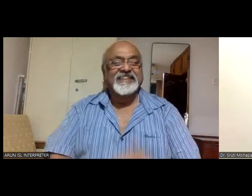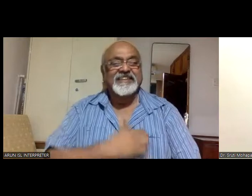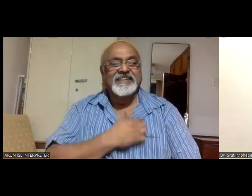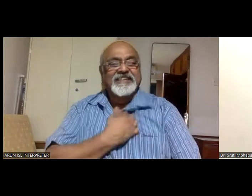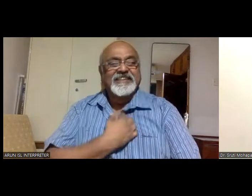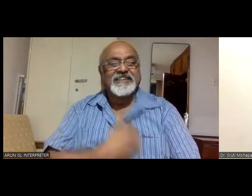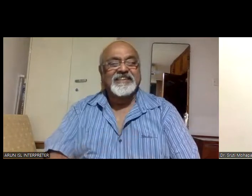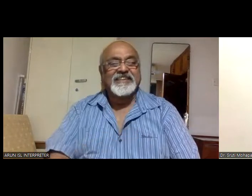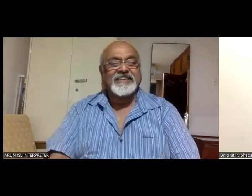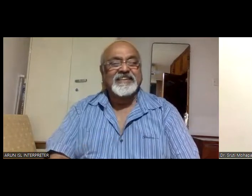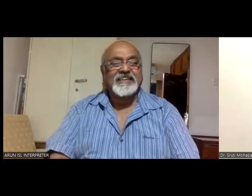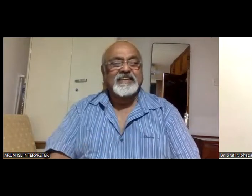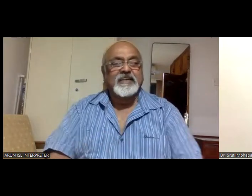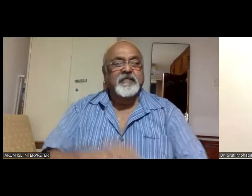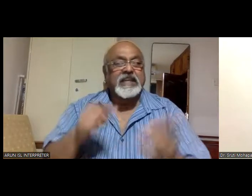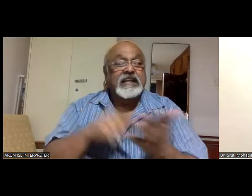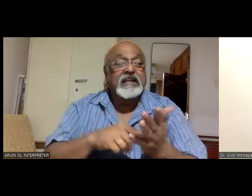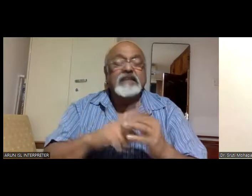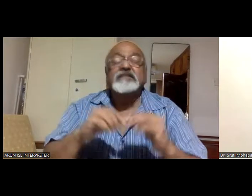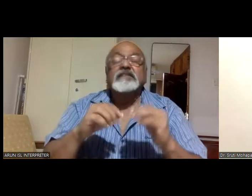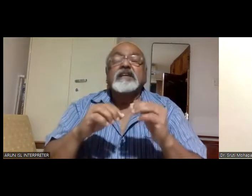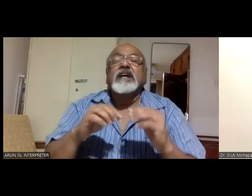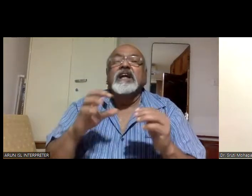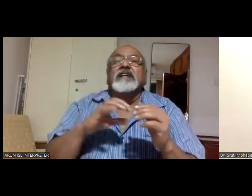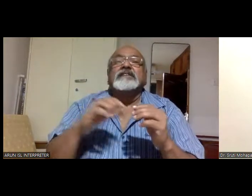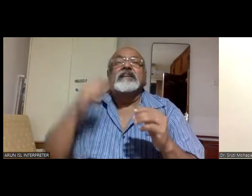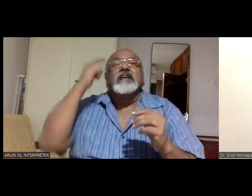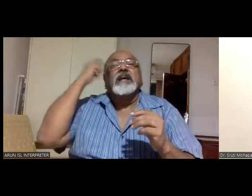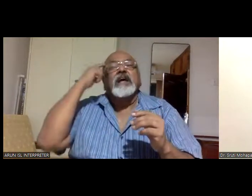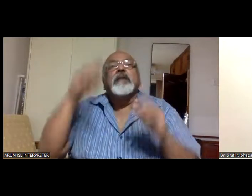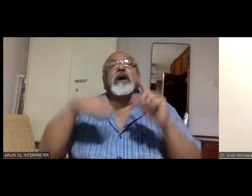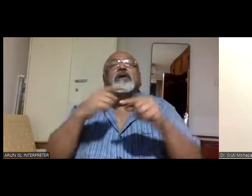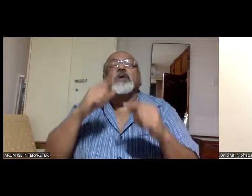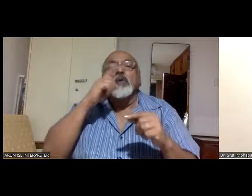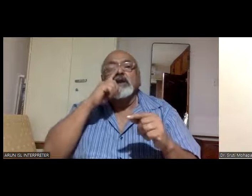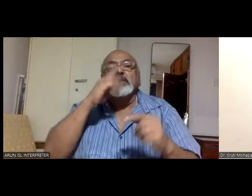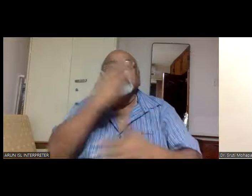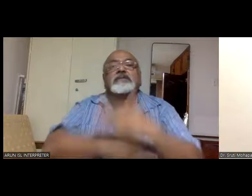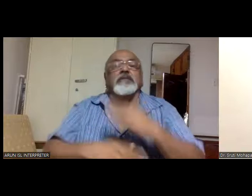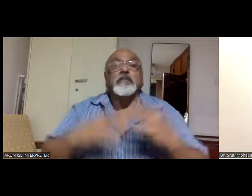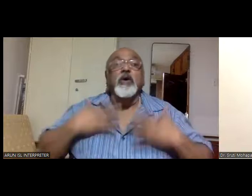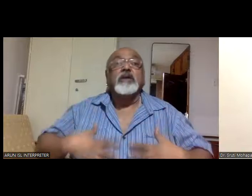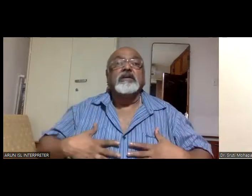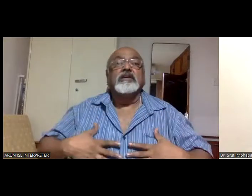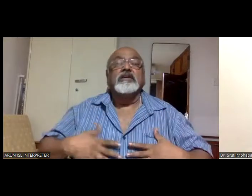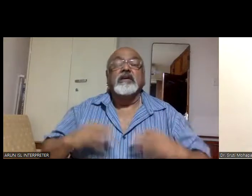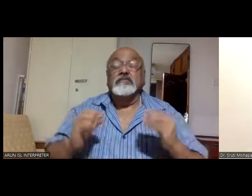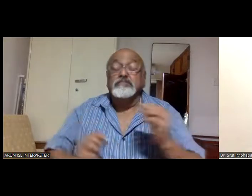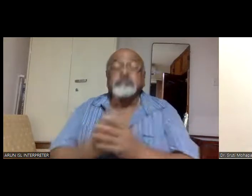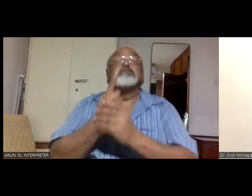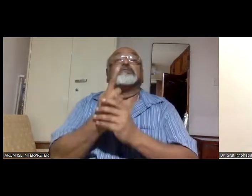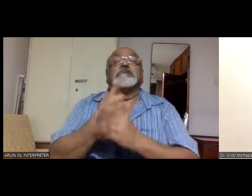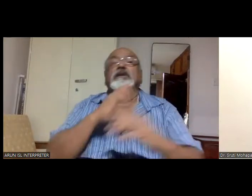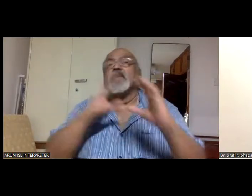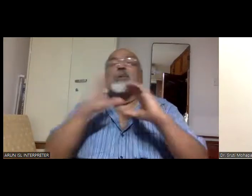this construct of a disabled women's body, it has not yet very strongly come up in